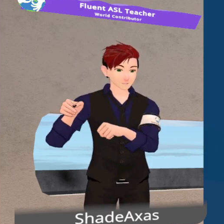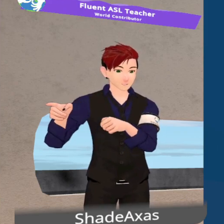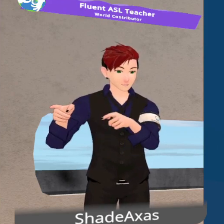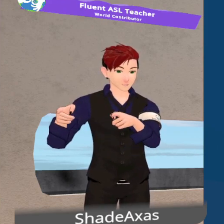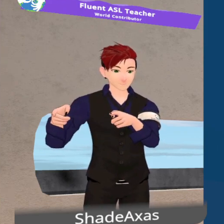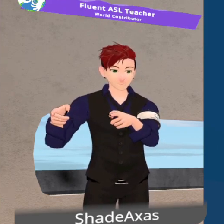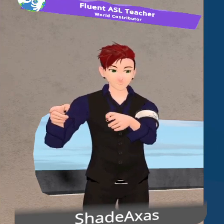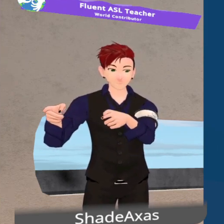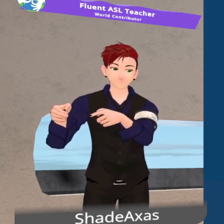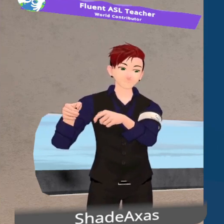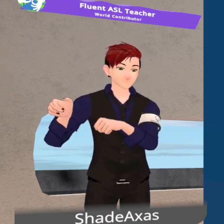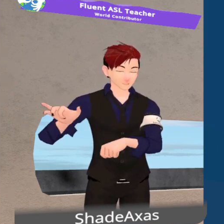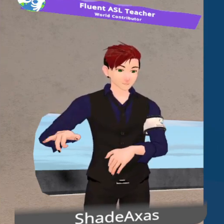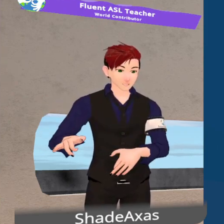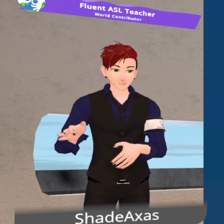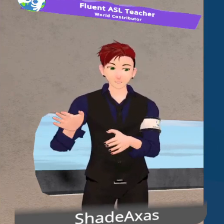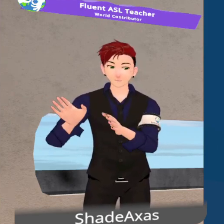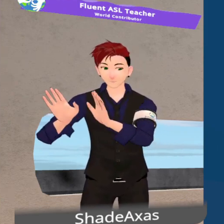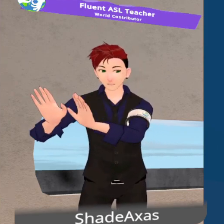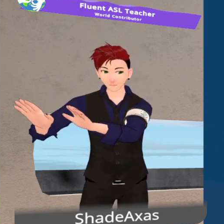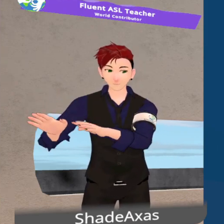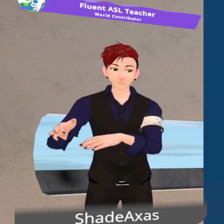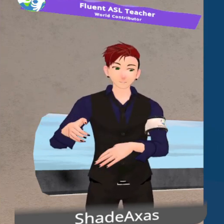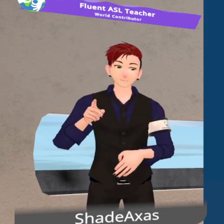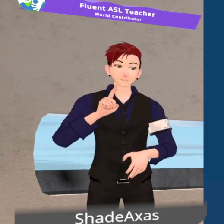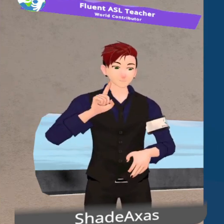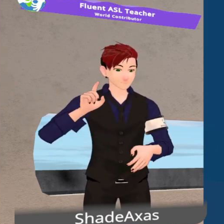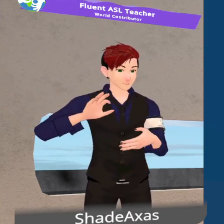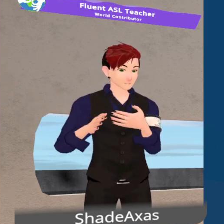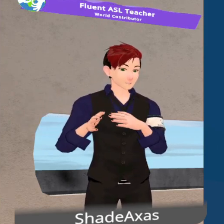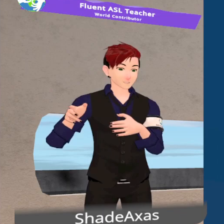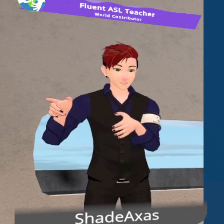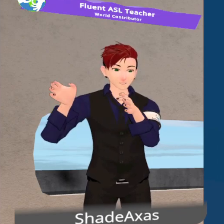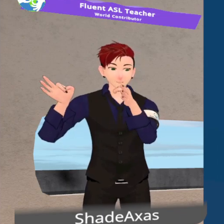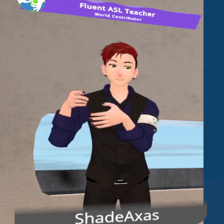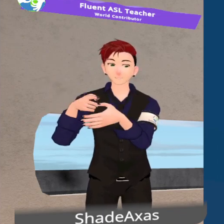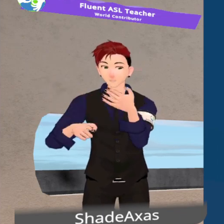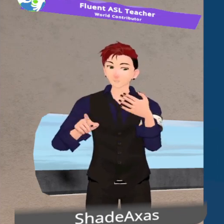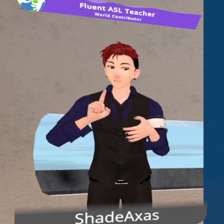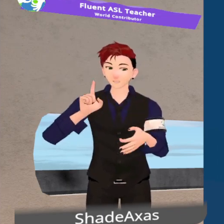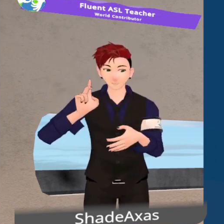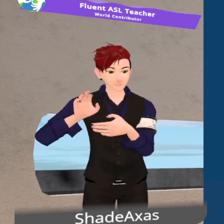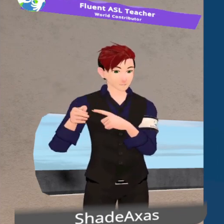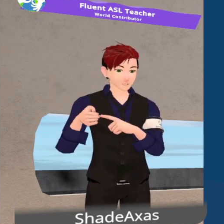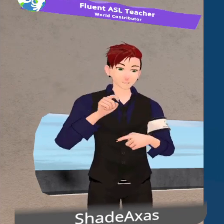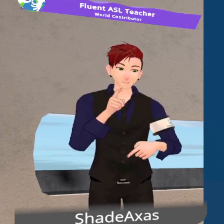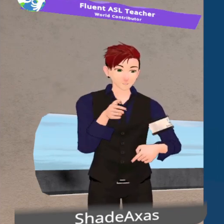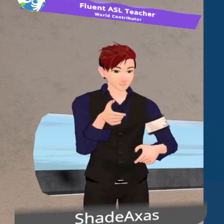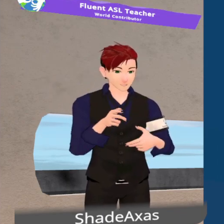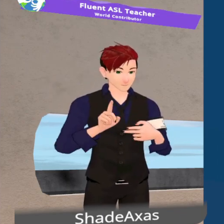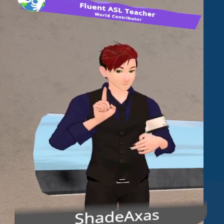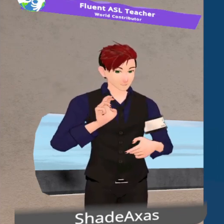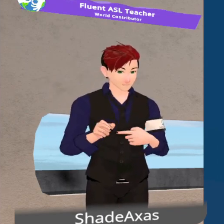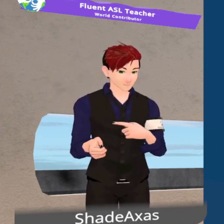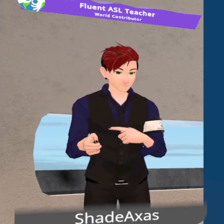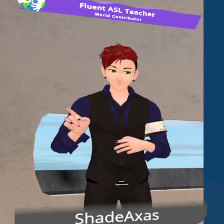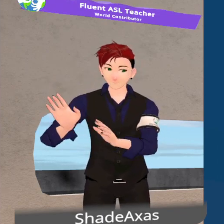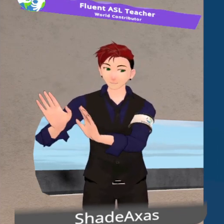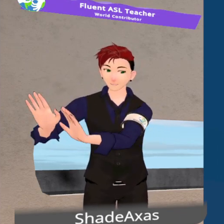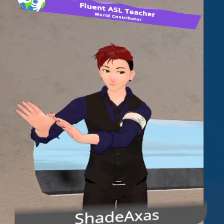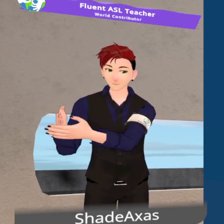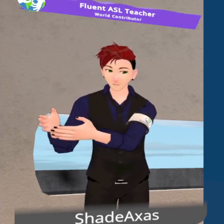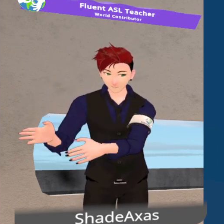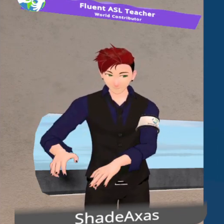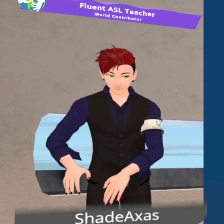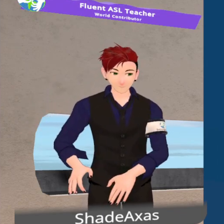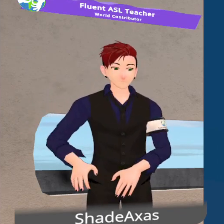allowed to really define that. That's their thing. The deaf community, they say what is deaf culture, what is not deaf culture.